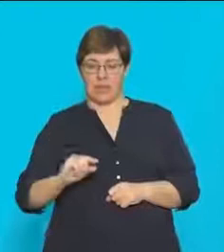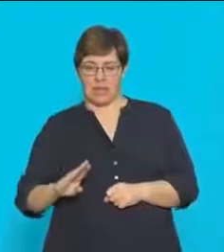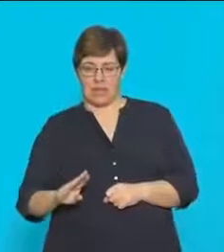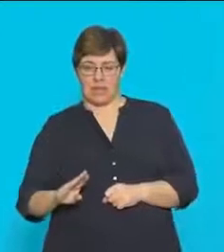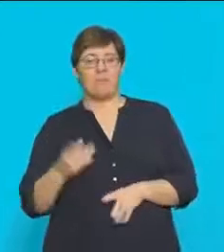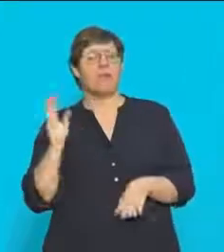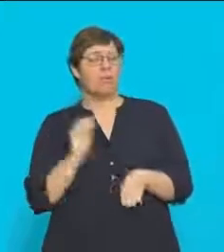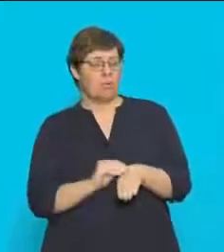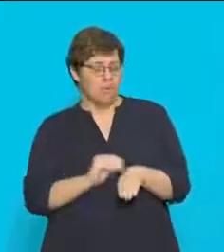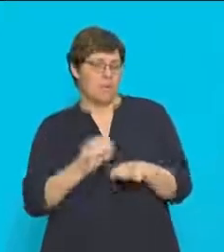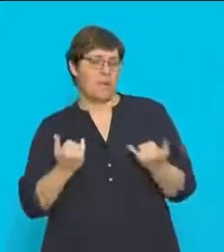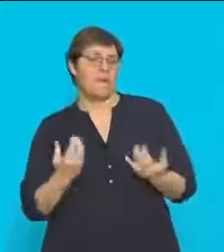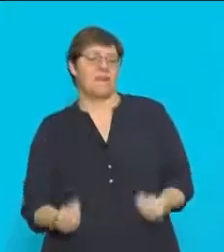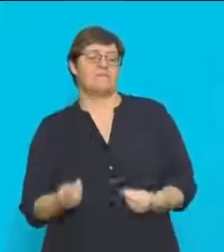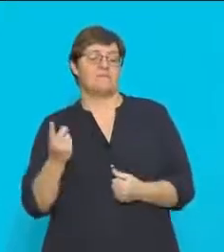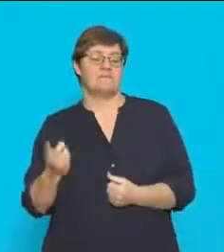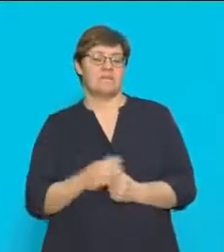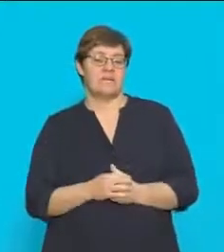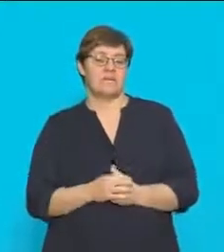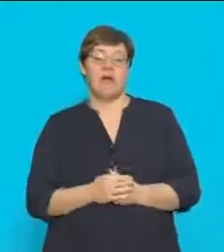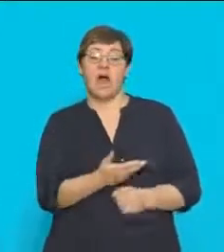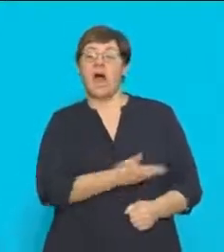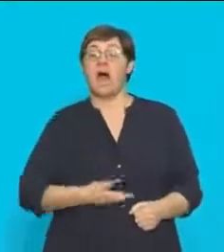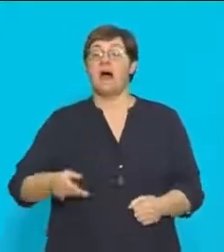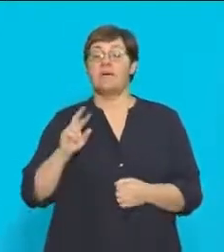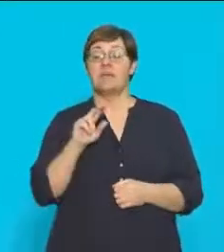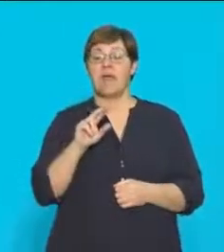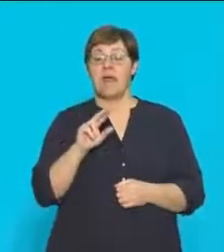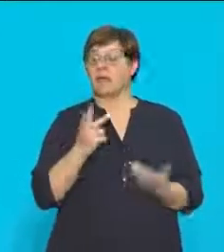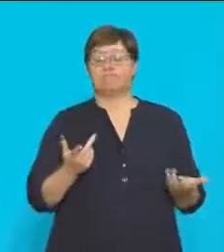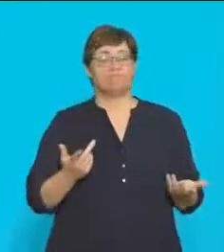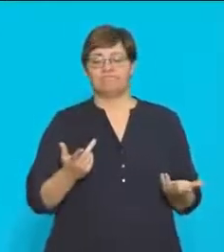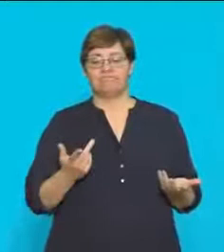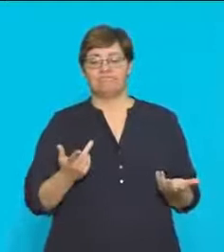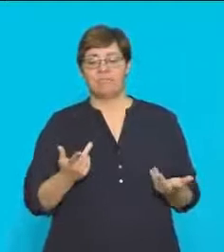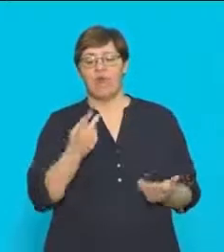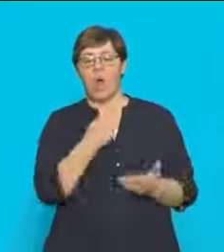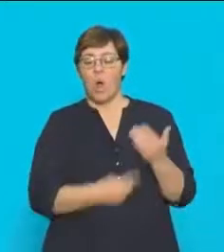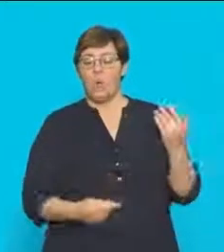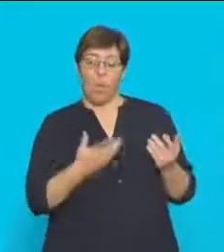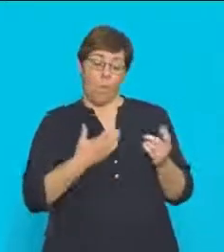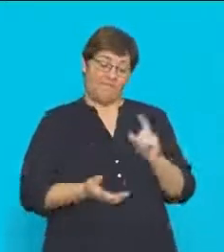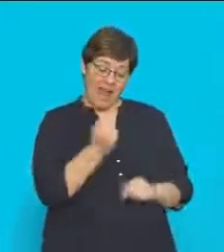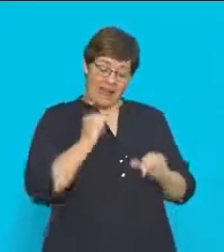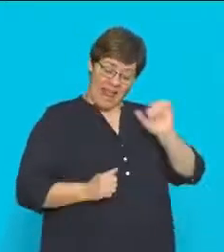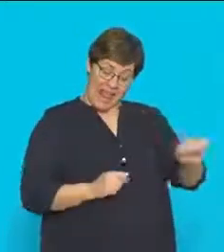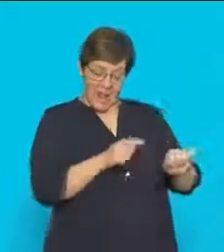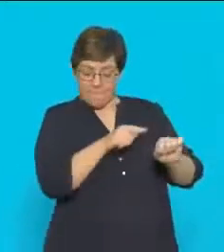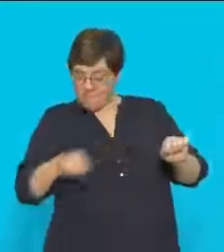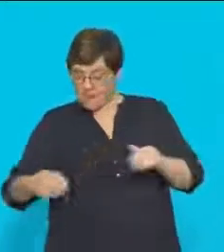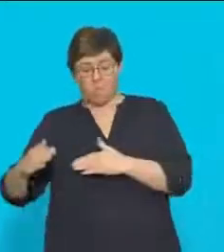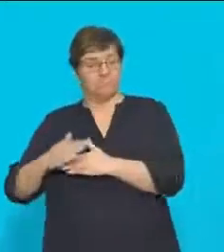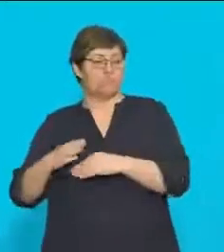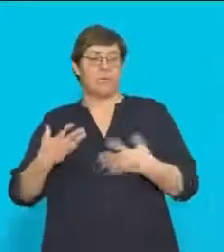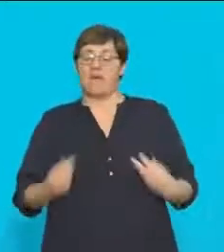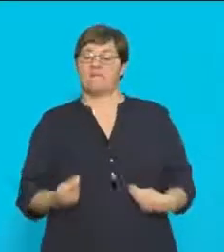have a small problem here. Our half pair, we want to find this little a.